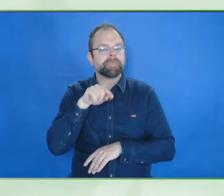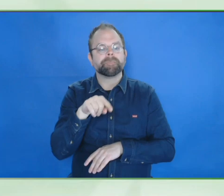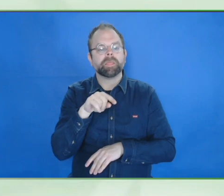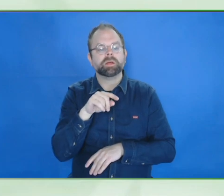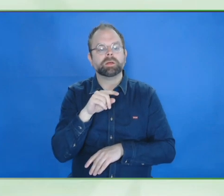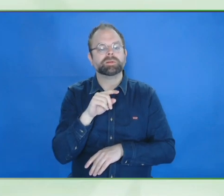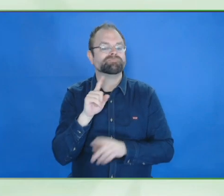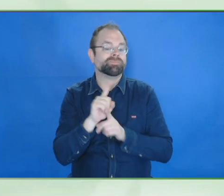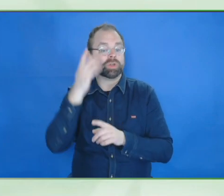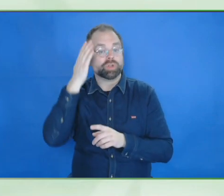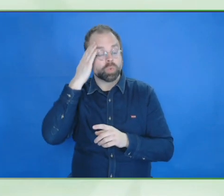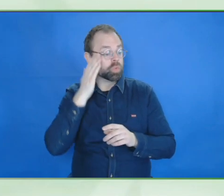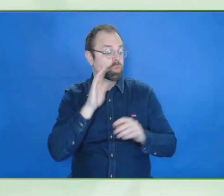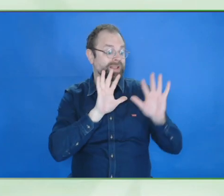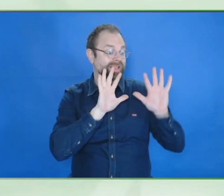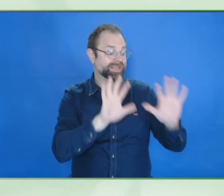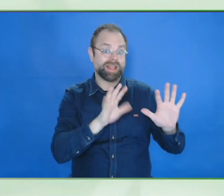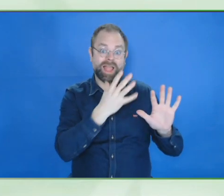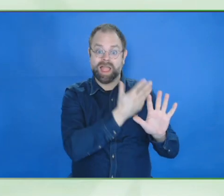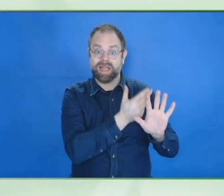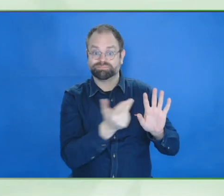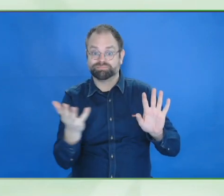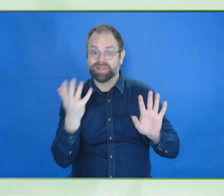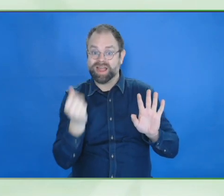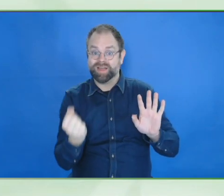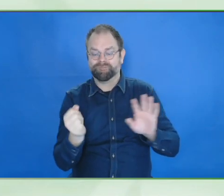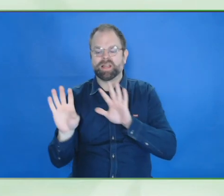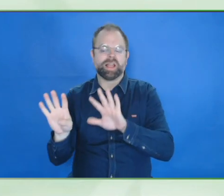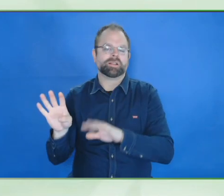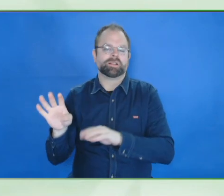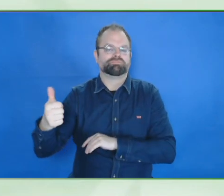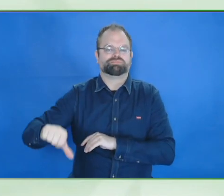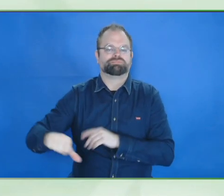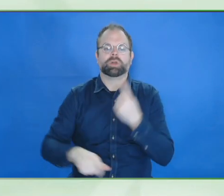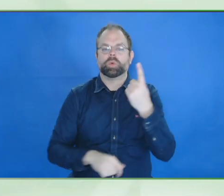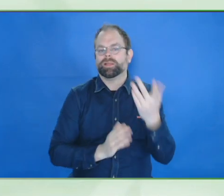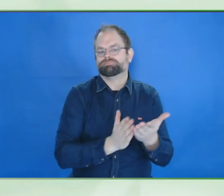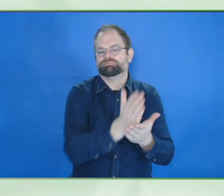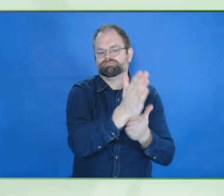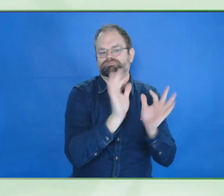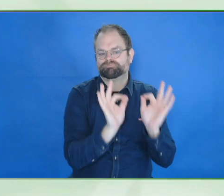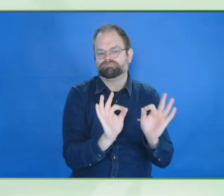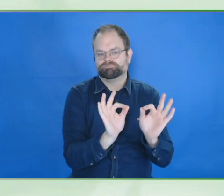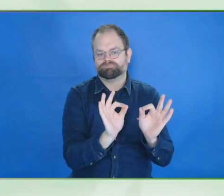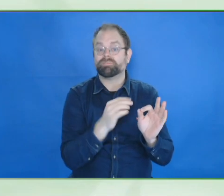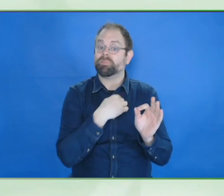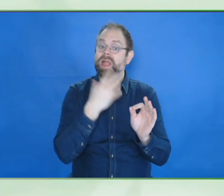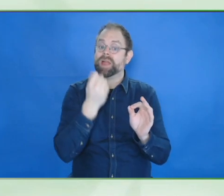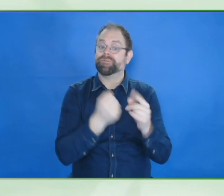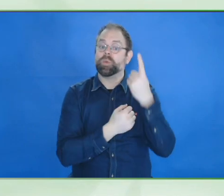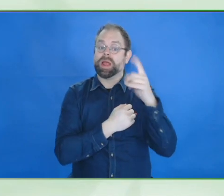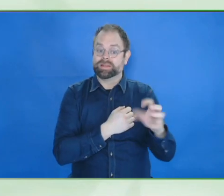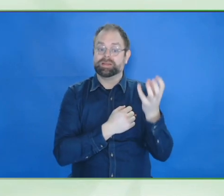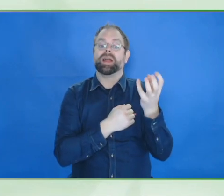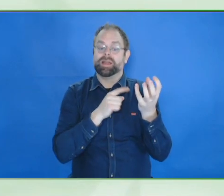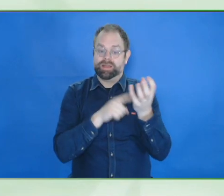which shoots up to the moon, then all the other efforts that I have done are more